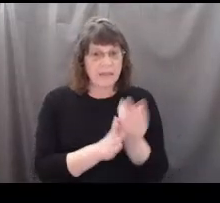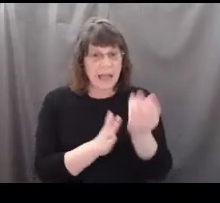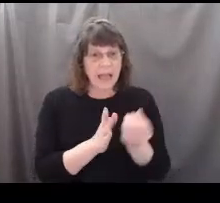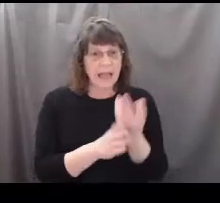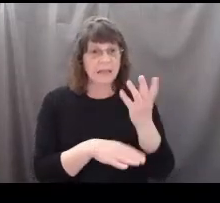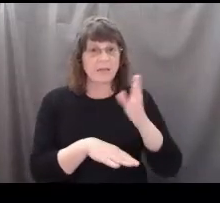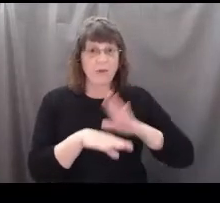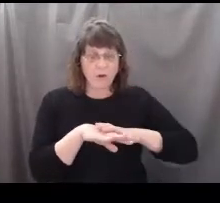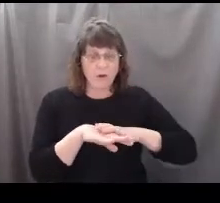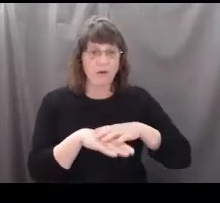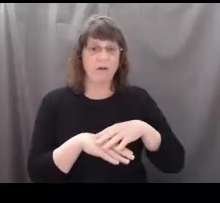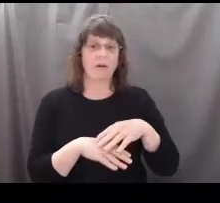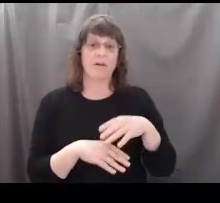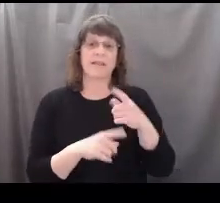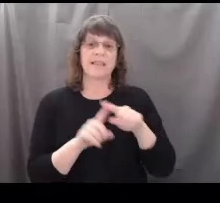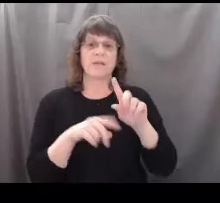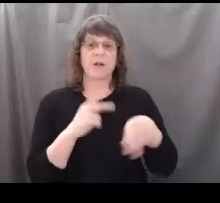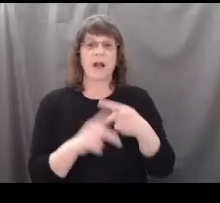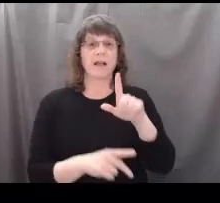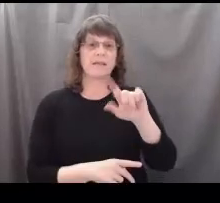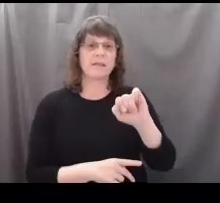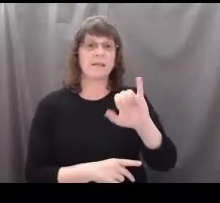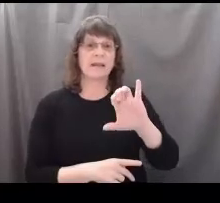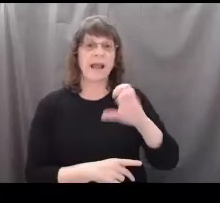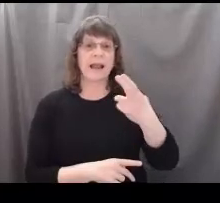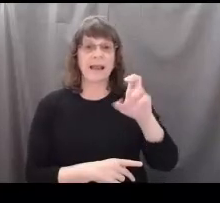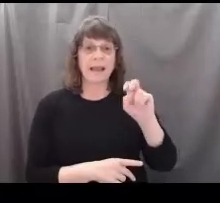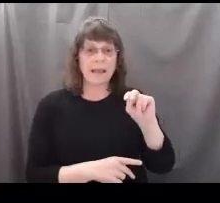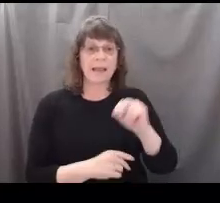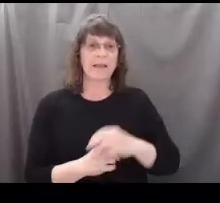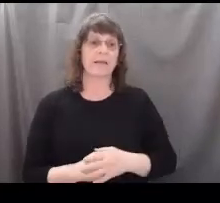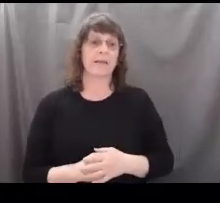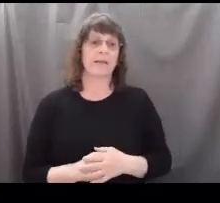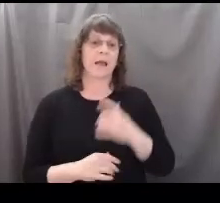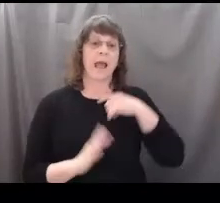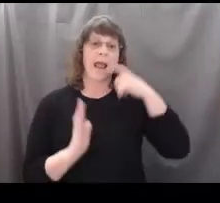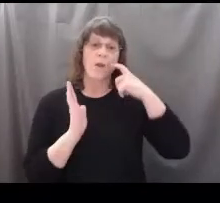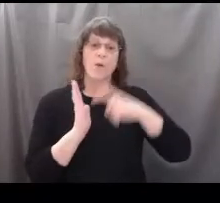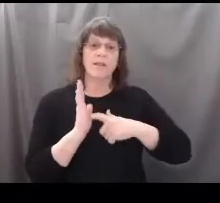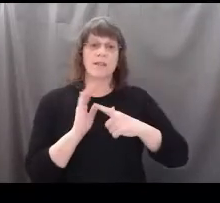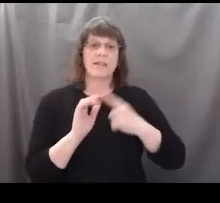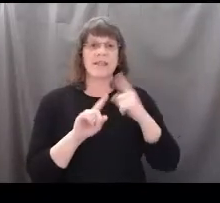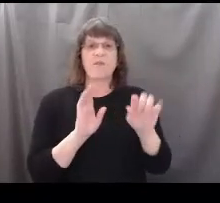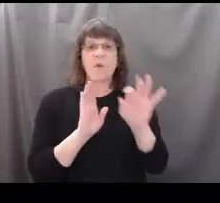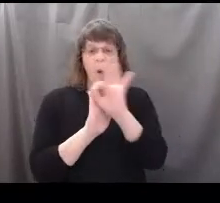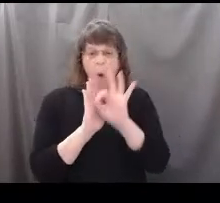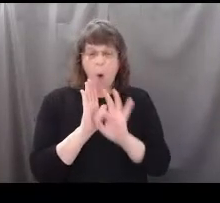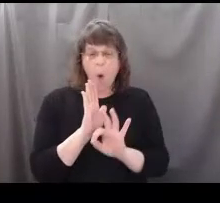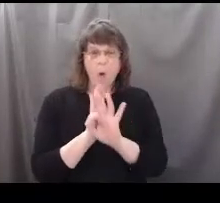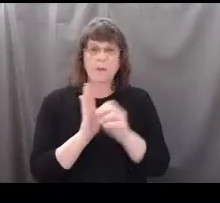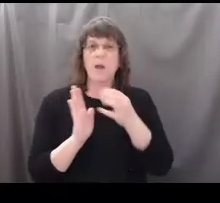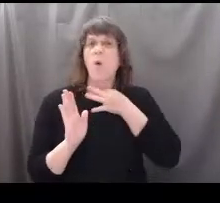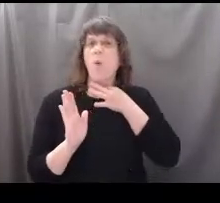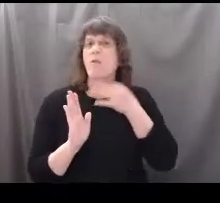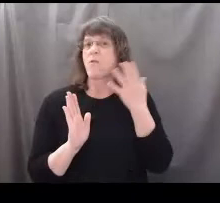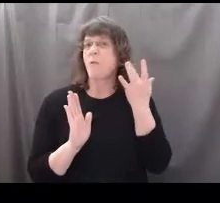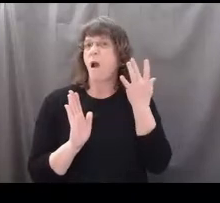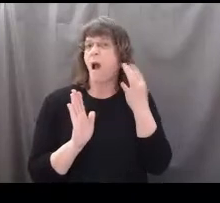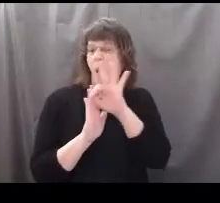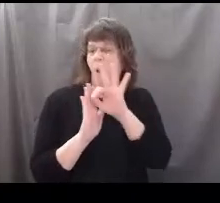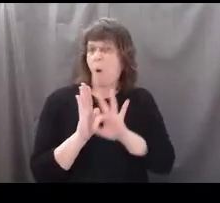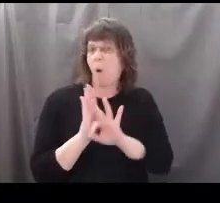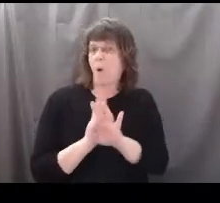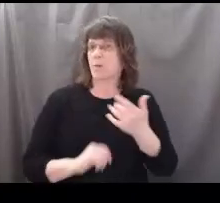growing on it or different kinds of lichen? I noticed different holes, which made me wonder what was making the